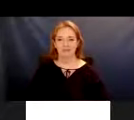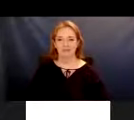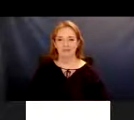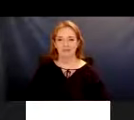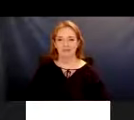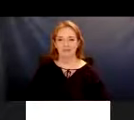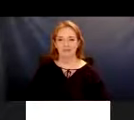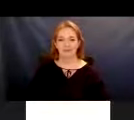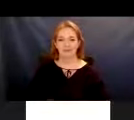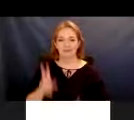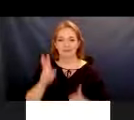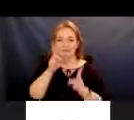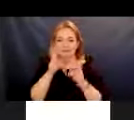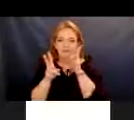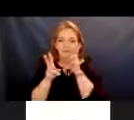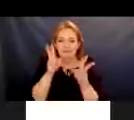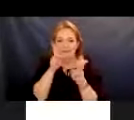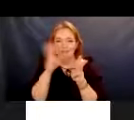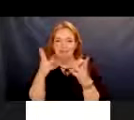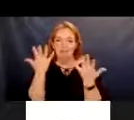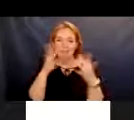to find similarities and parallels.